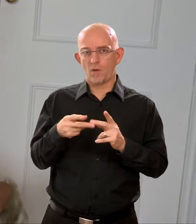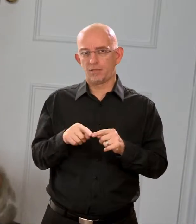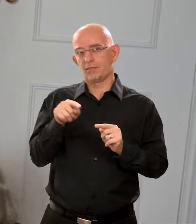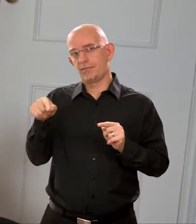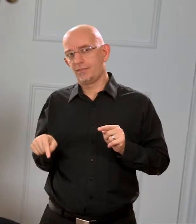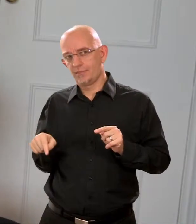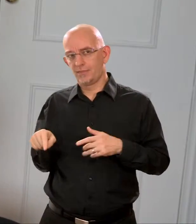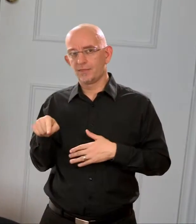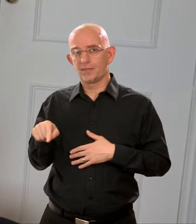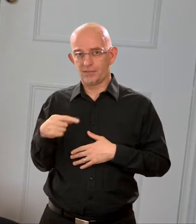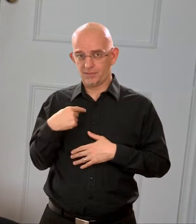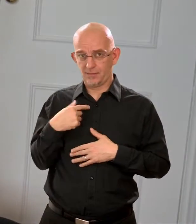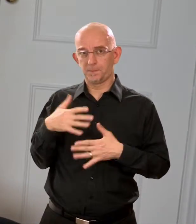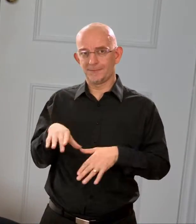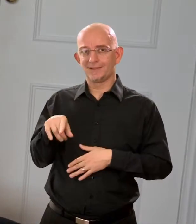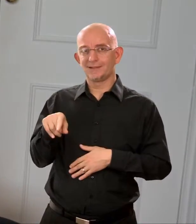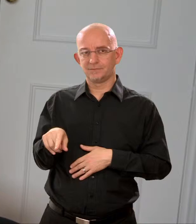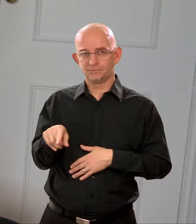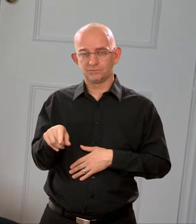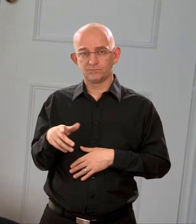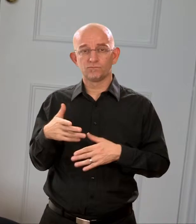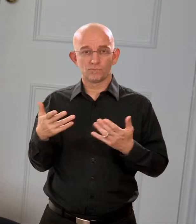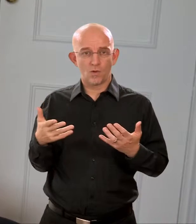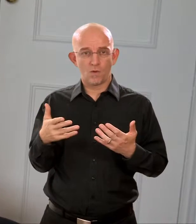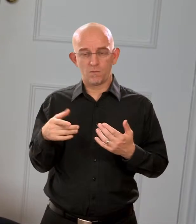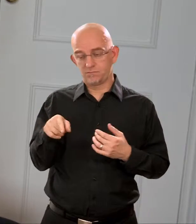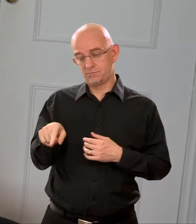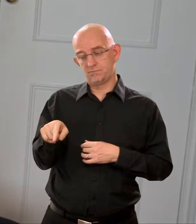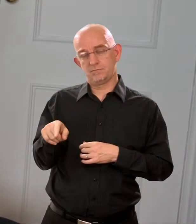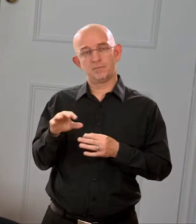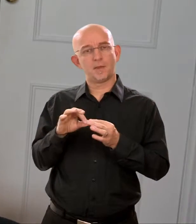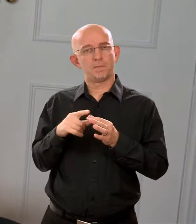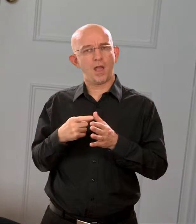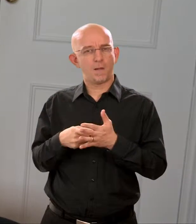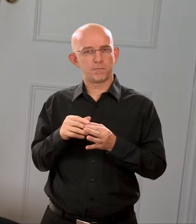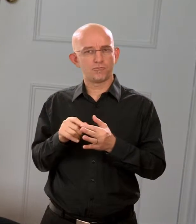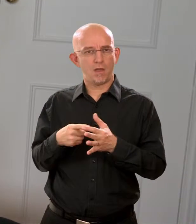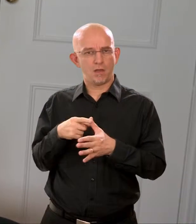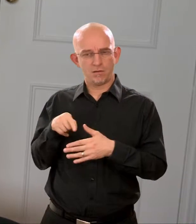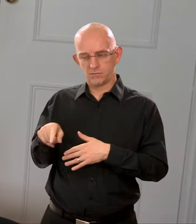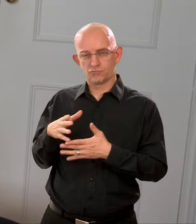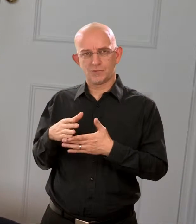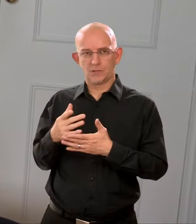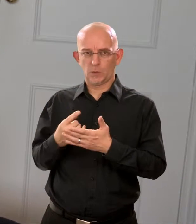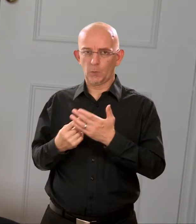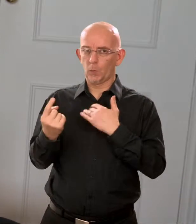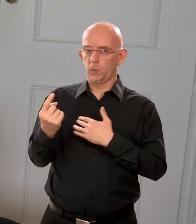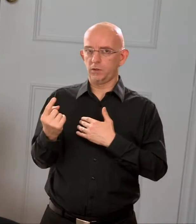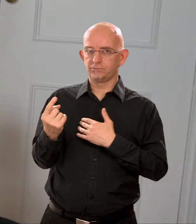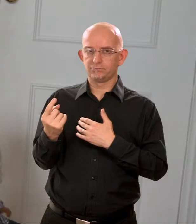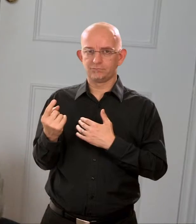had. So she is kind of a unique piece, and this is a later